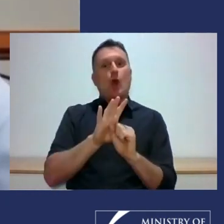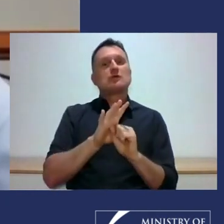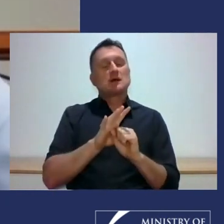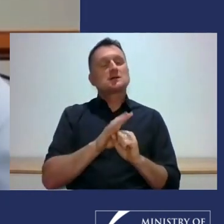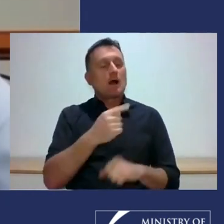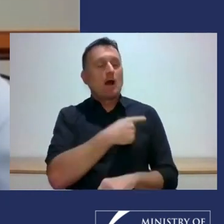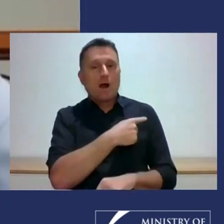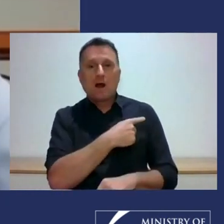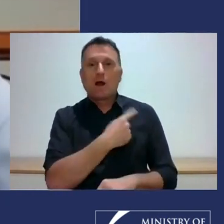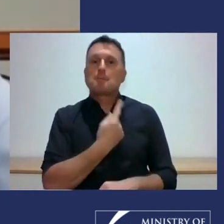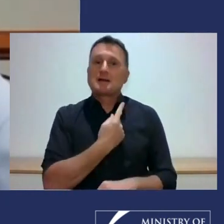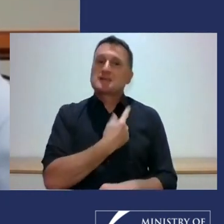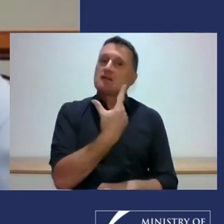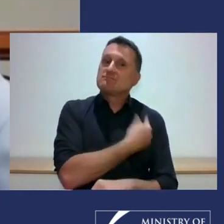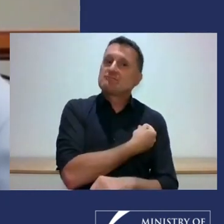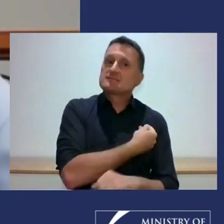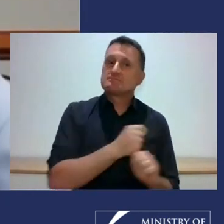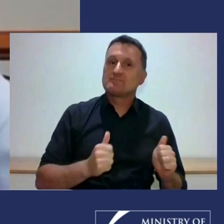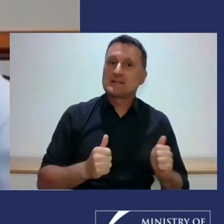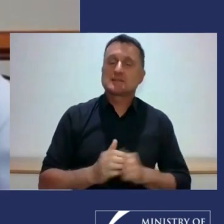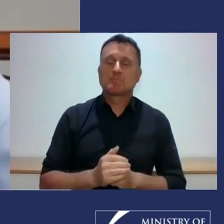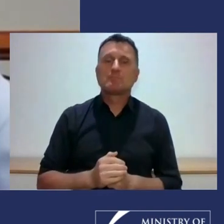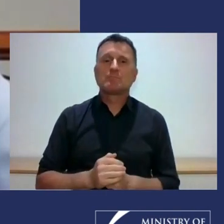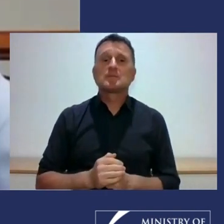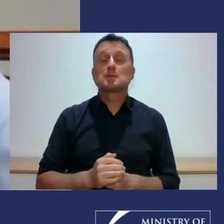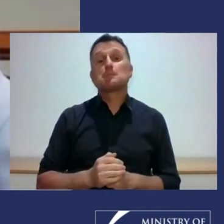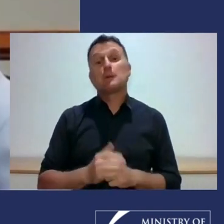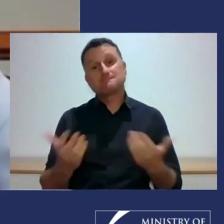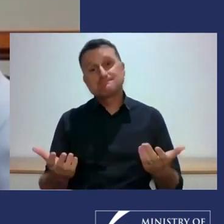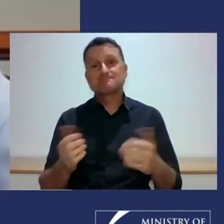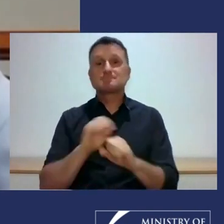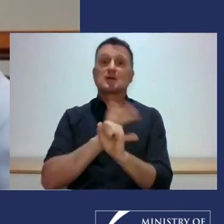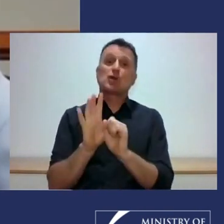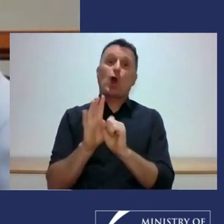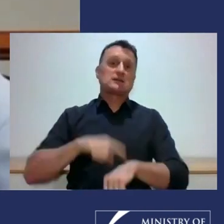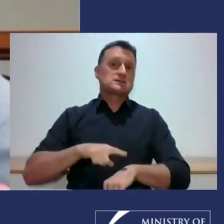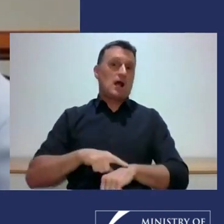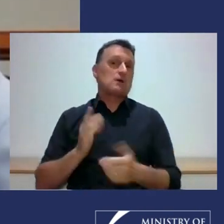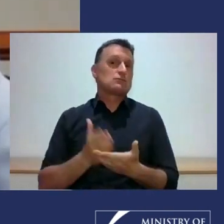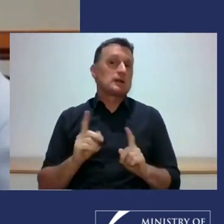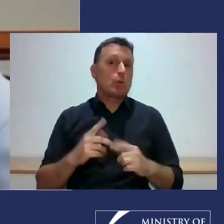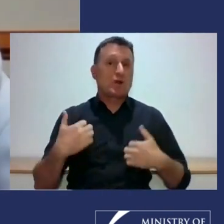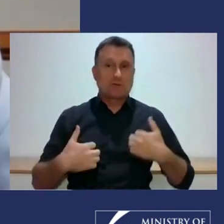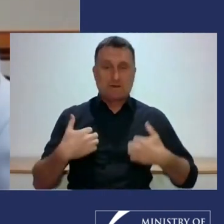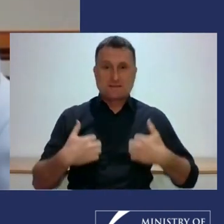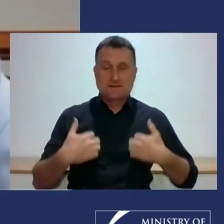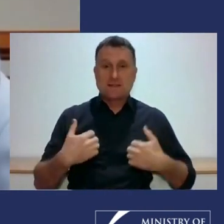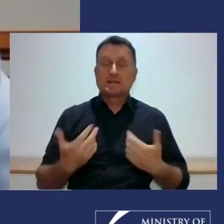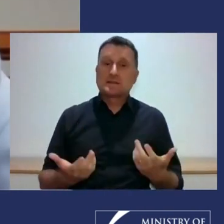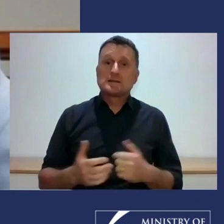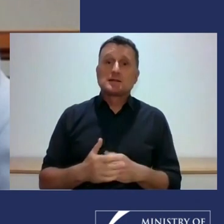really, it's been an interesting time. And I think hard for a woman, exactly like Kara said.